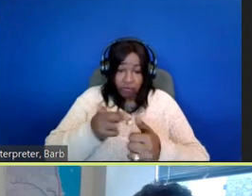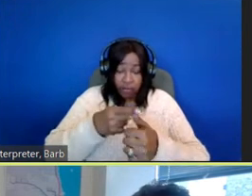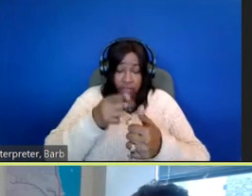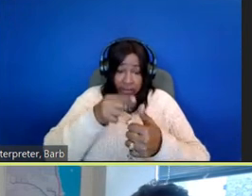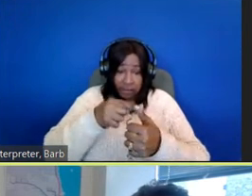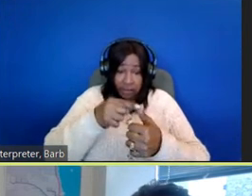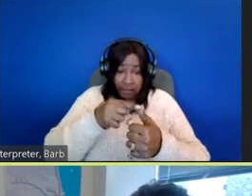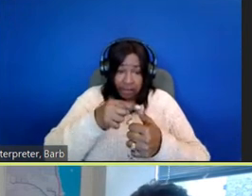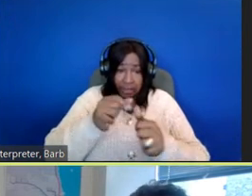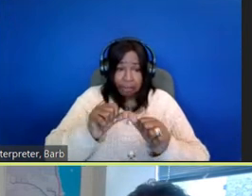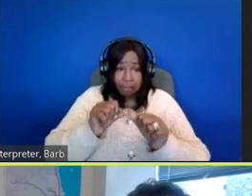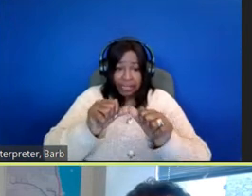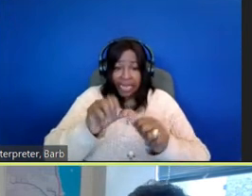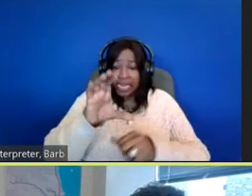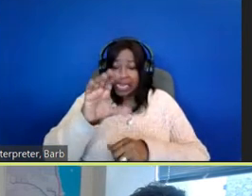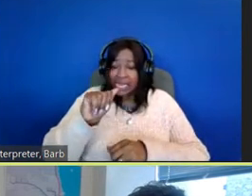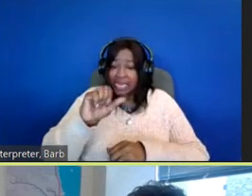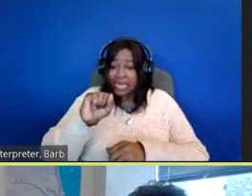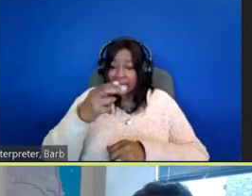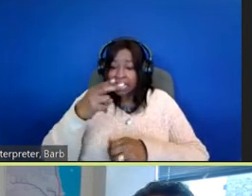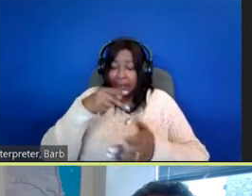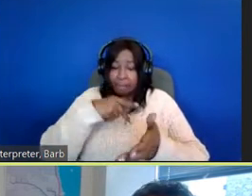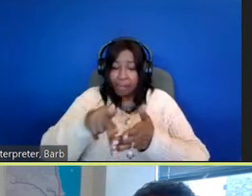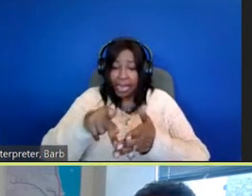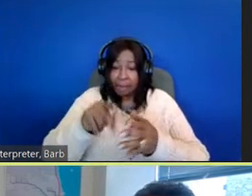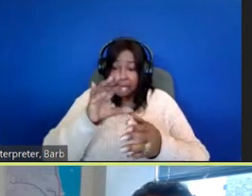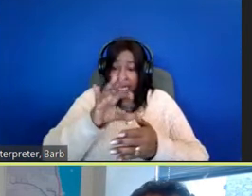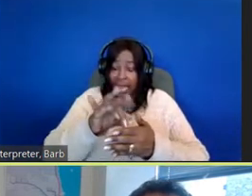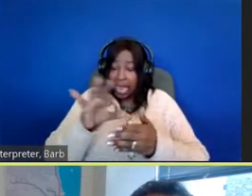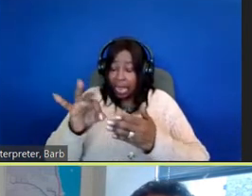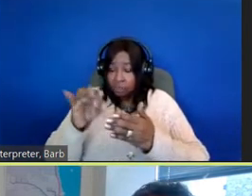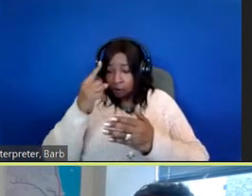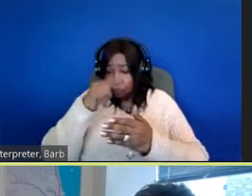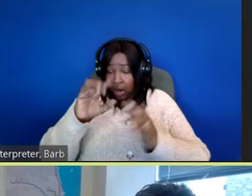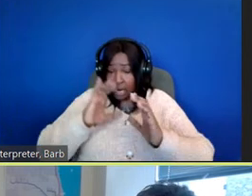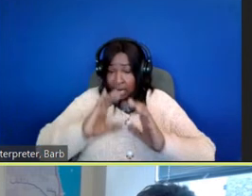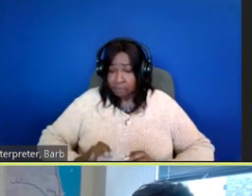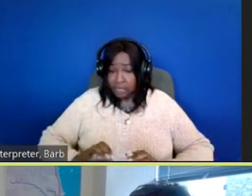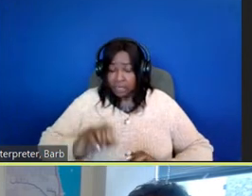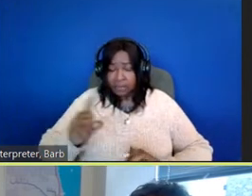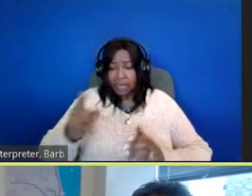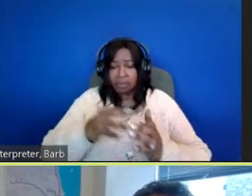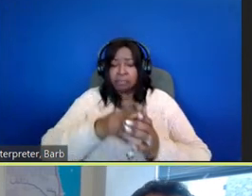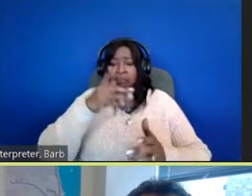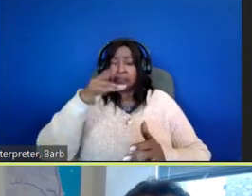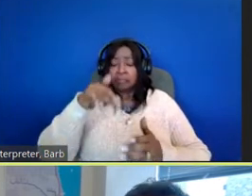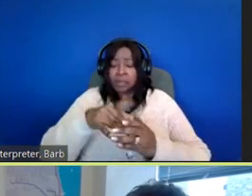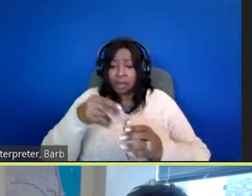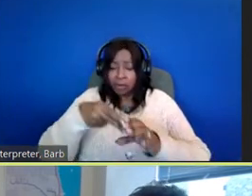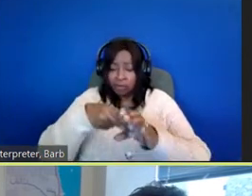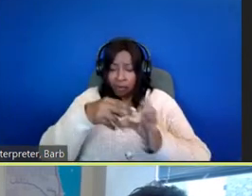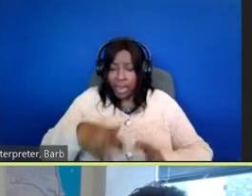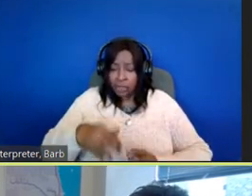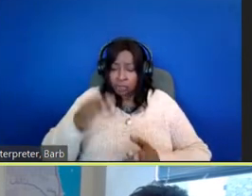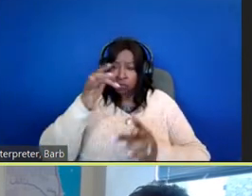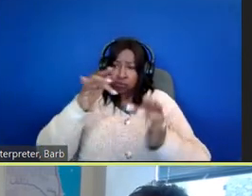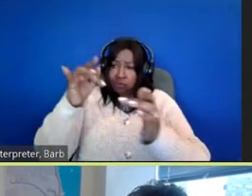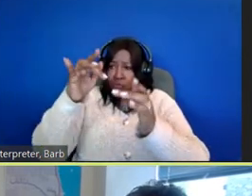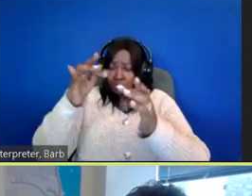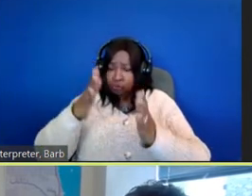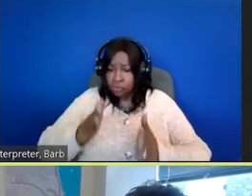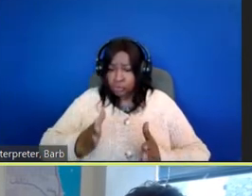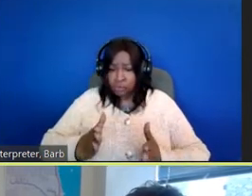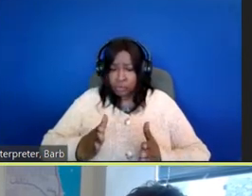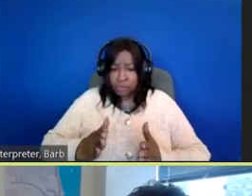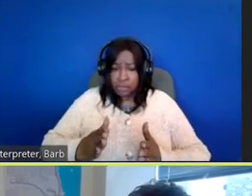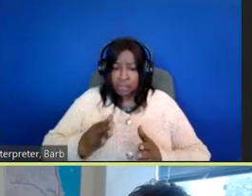the cash payment option for customers, because there are occasional riders, tourists, just, you